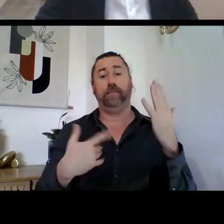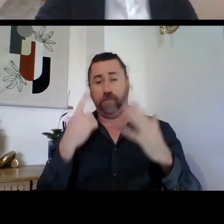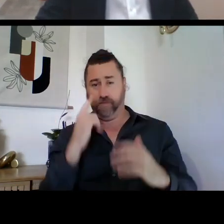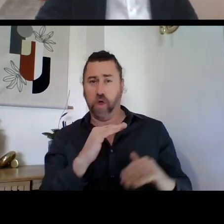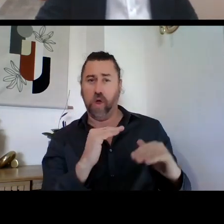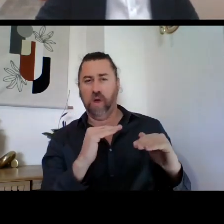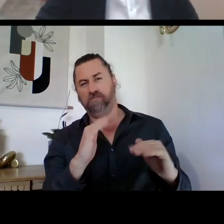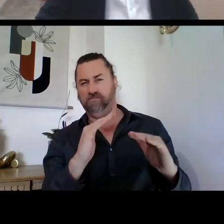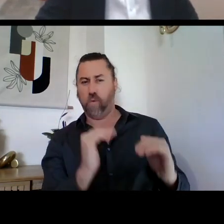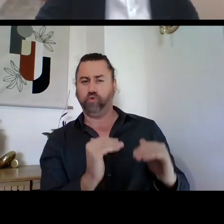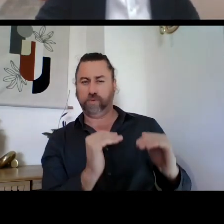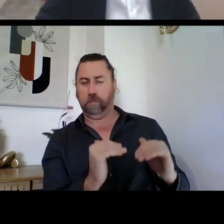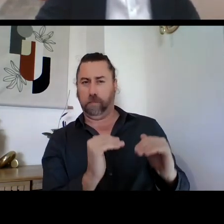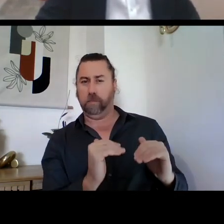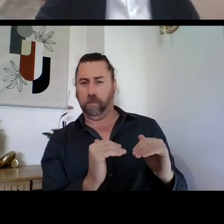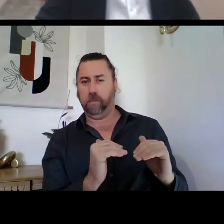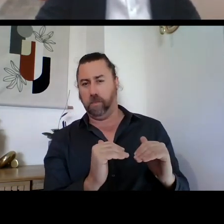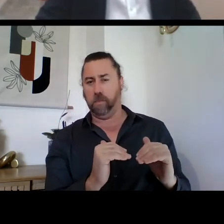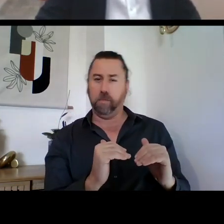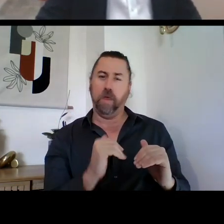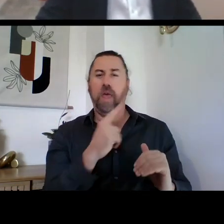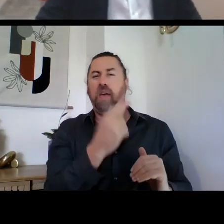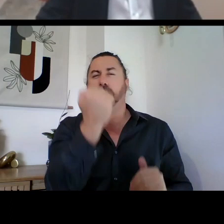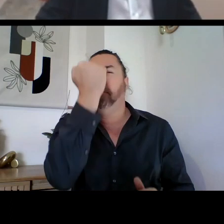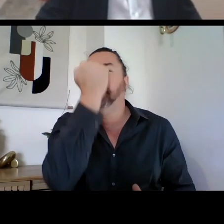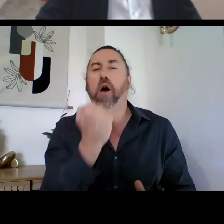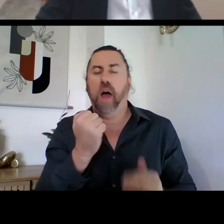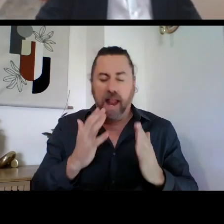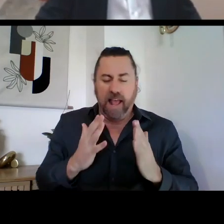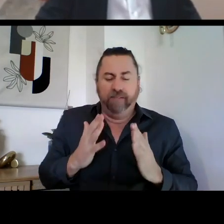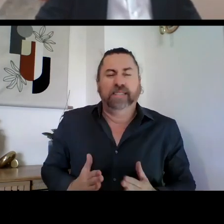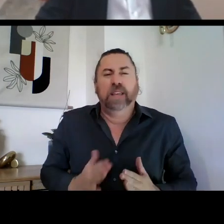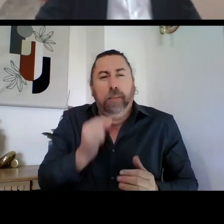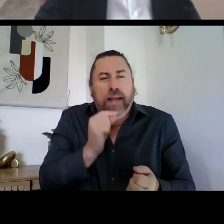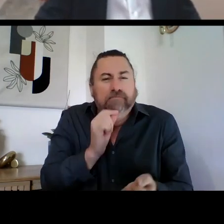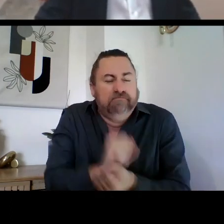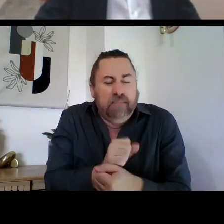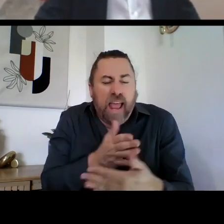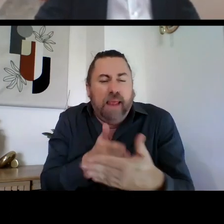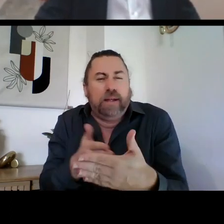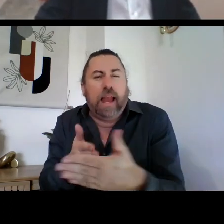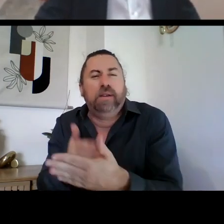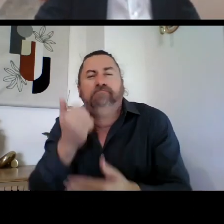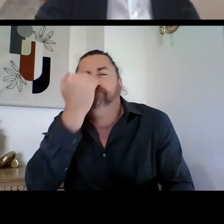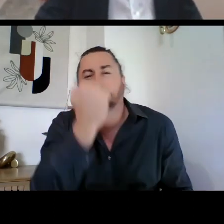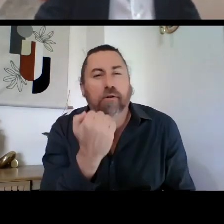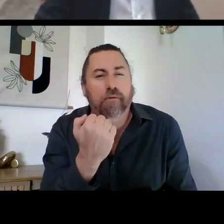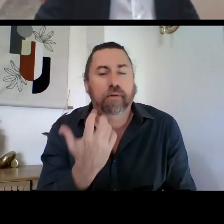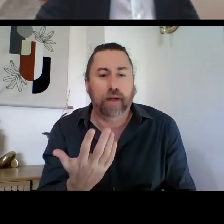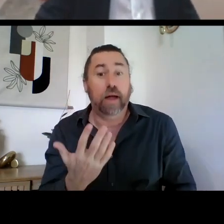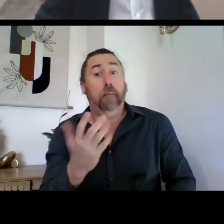bottom classes that are currently based on having minor physical limitations. However, we know